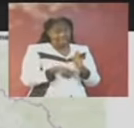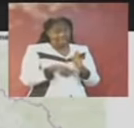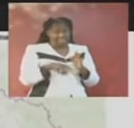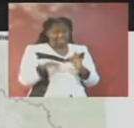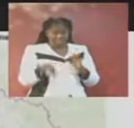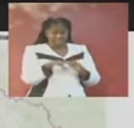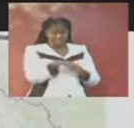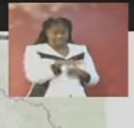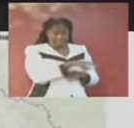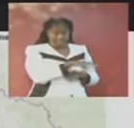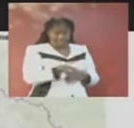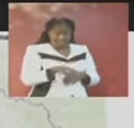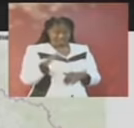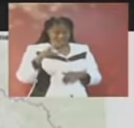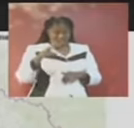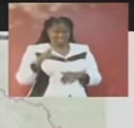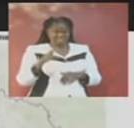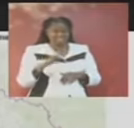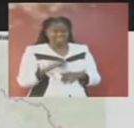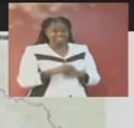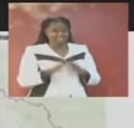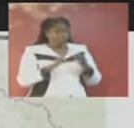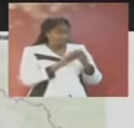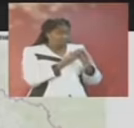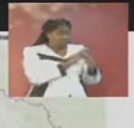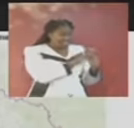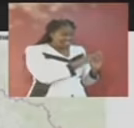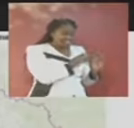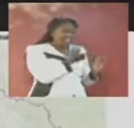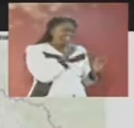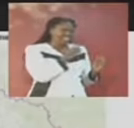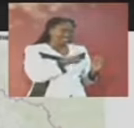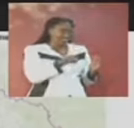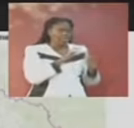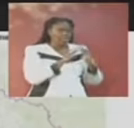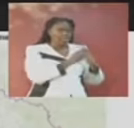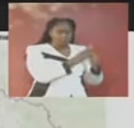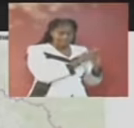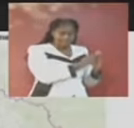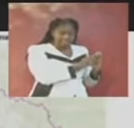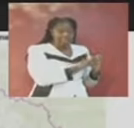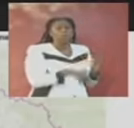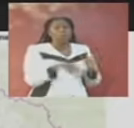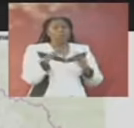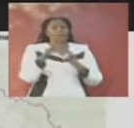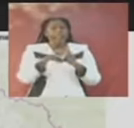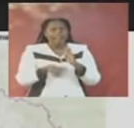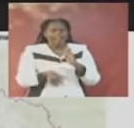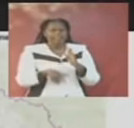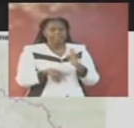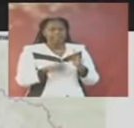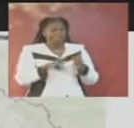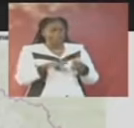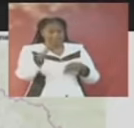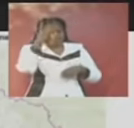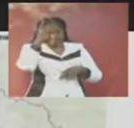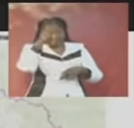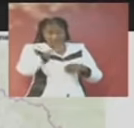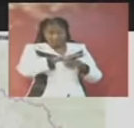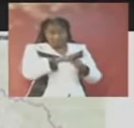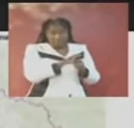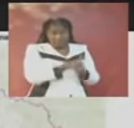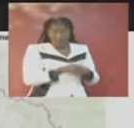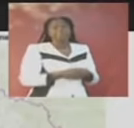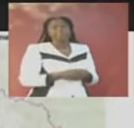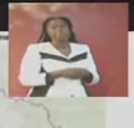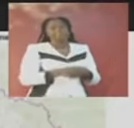However, while there are less communities, recording new cases, there are 2 communities which recorded cases during the period of October 24th to